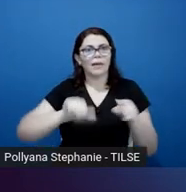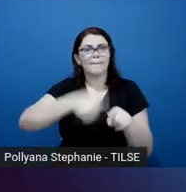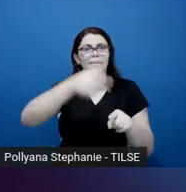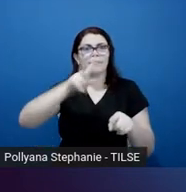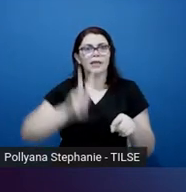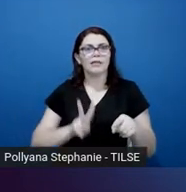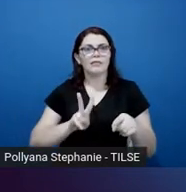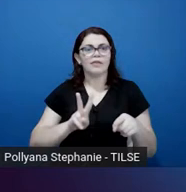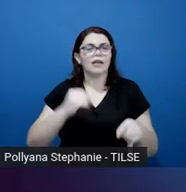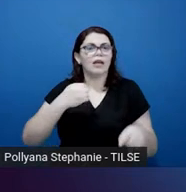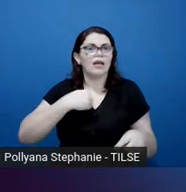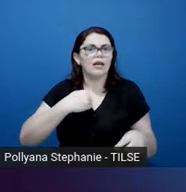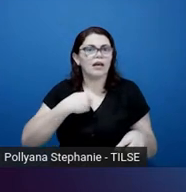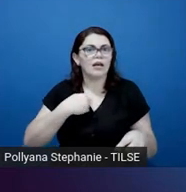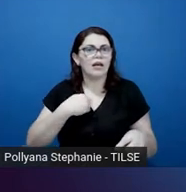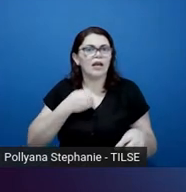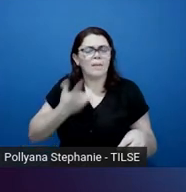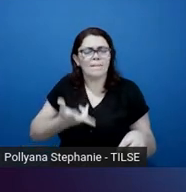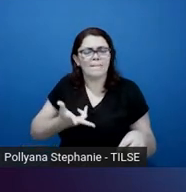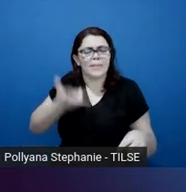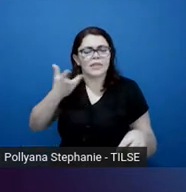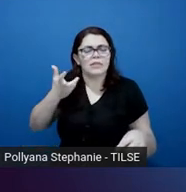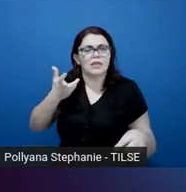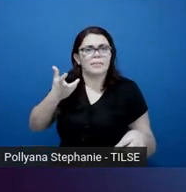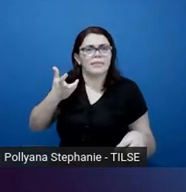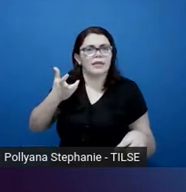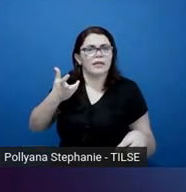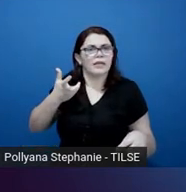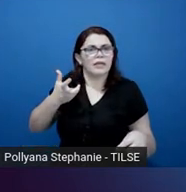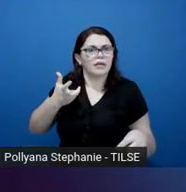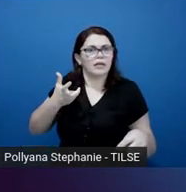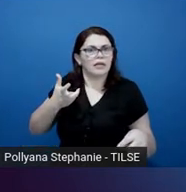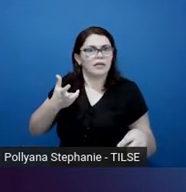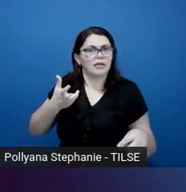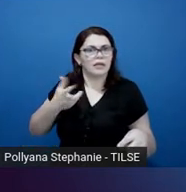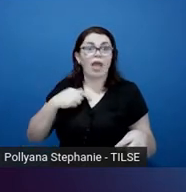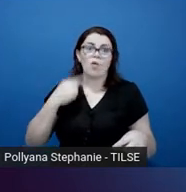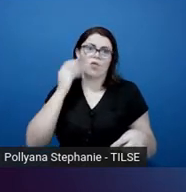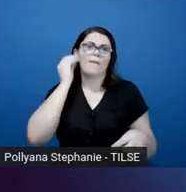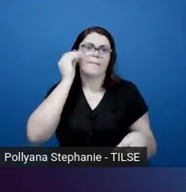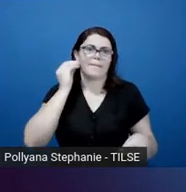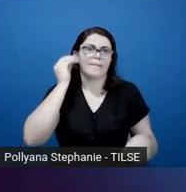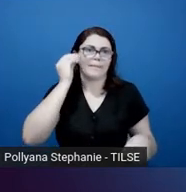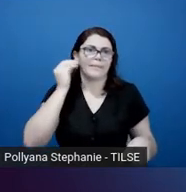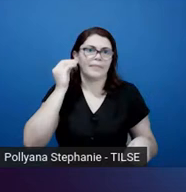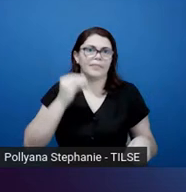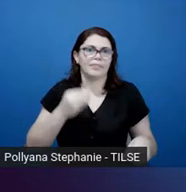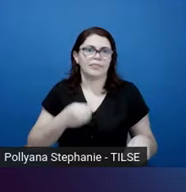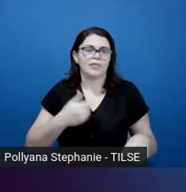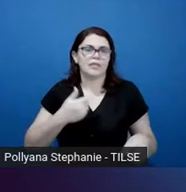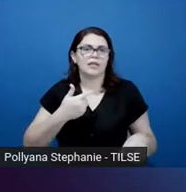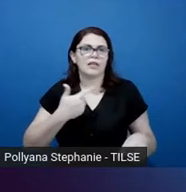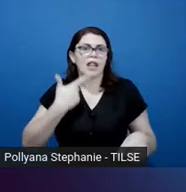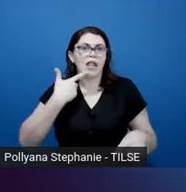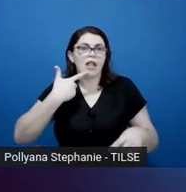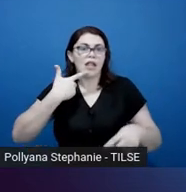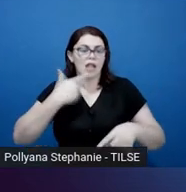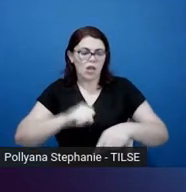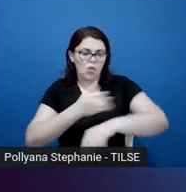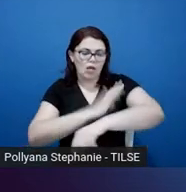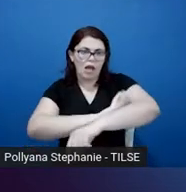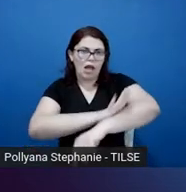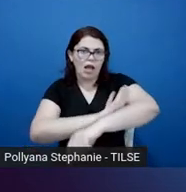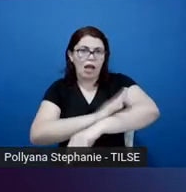that I realized that, or that I experienced linguistic racism here